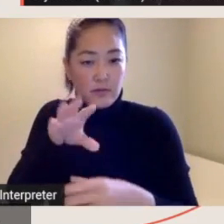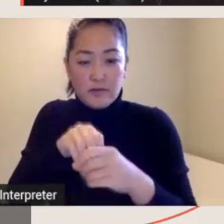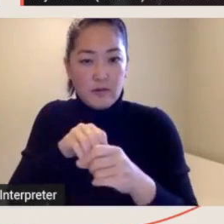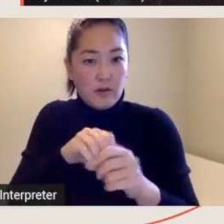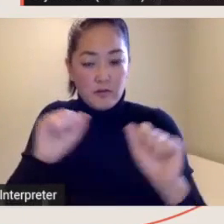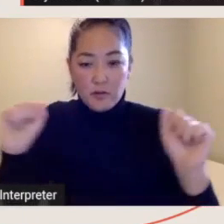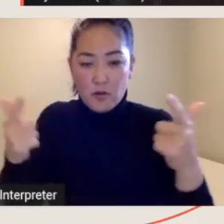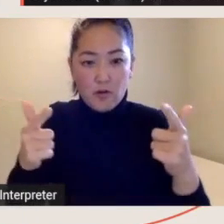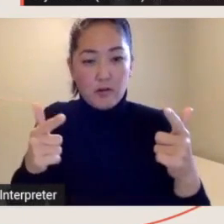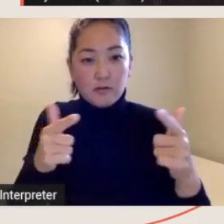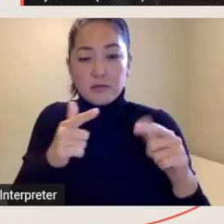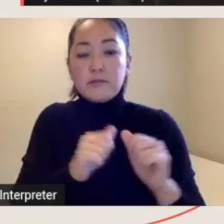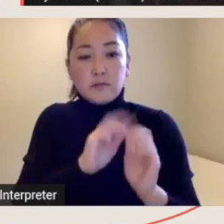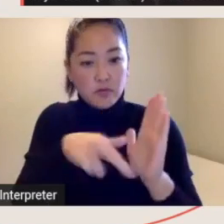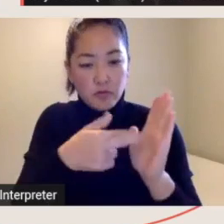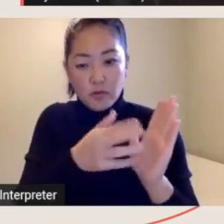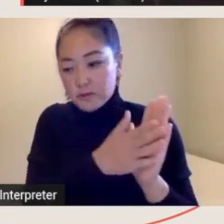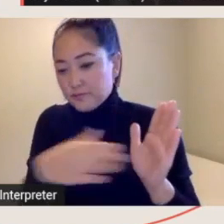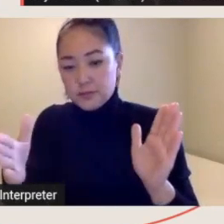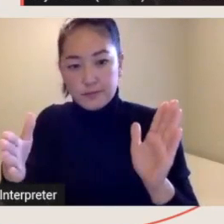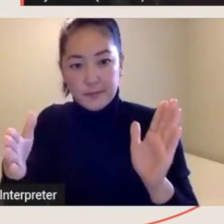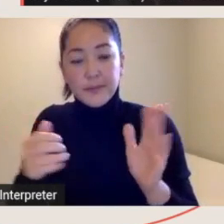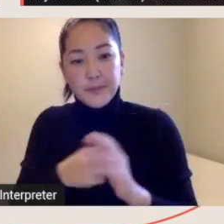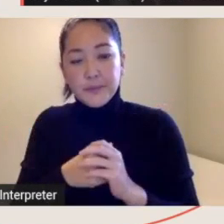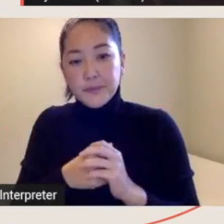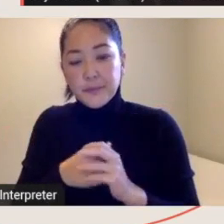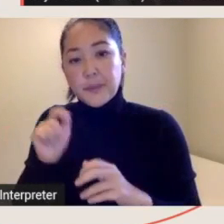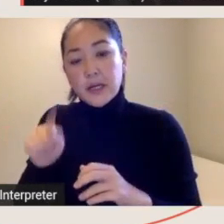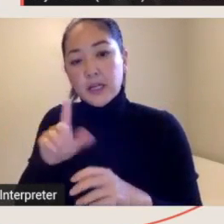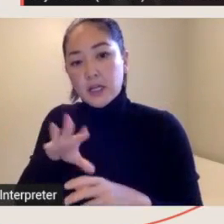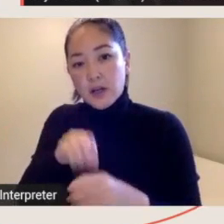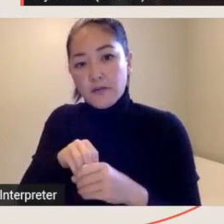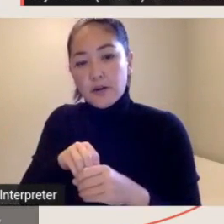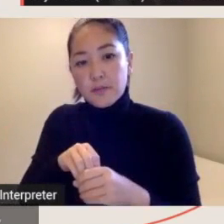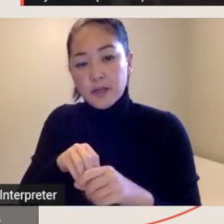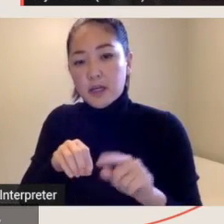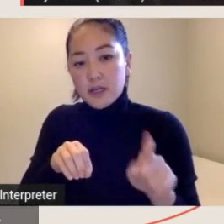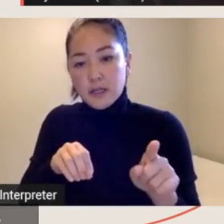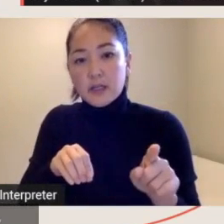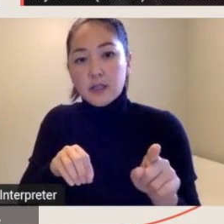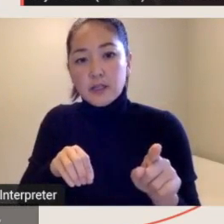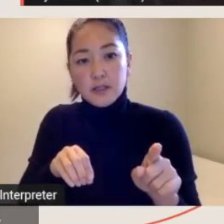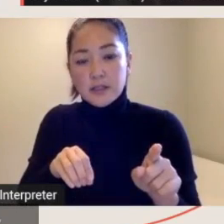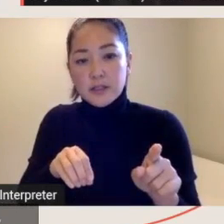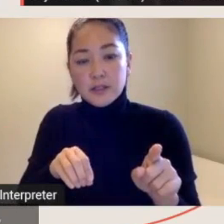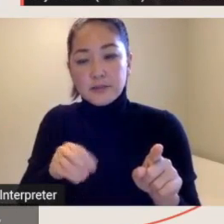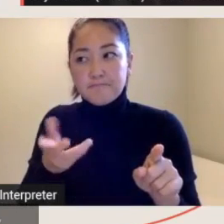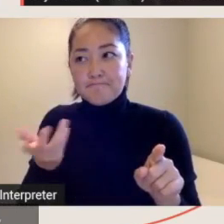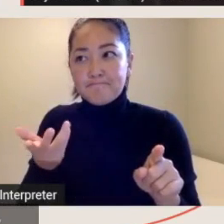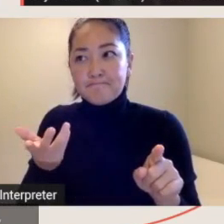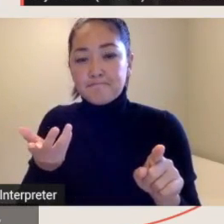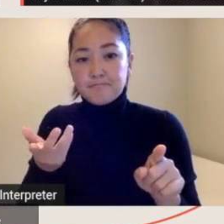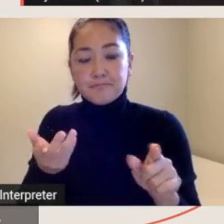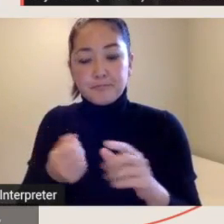the aspects. And this involvement was total, in the sense that it was never